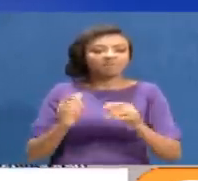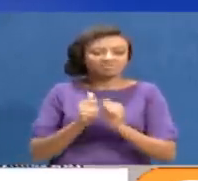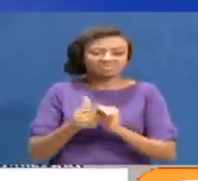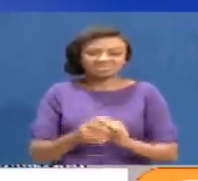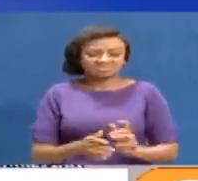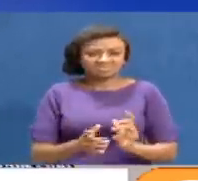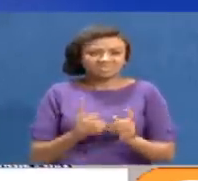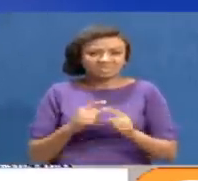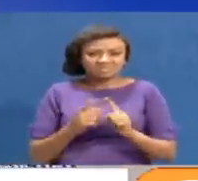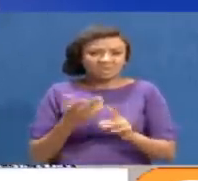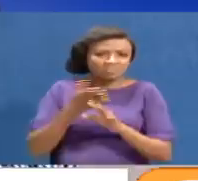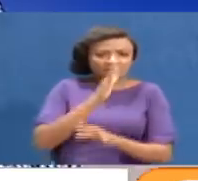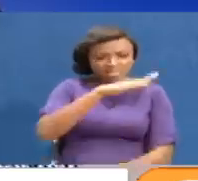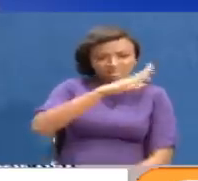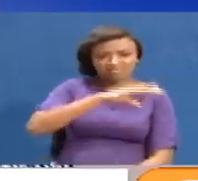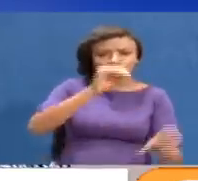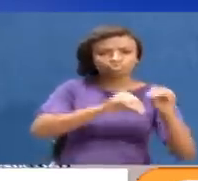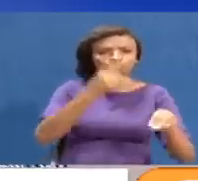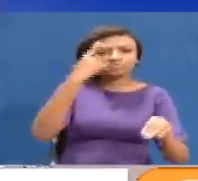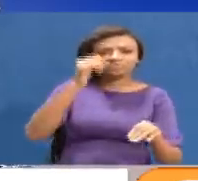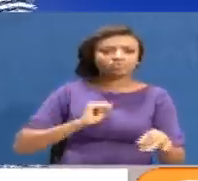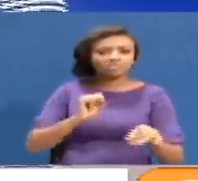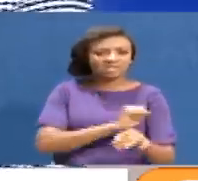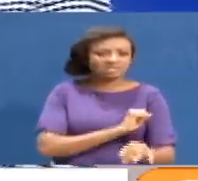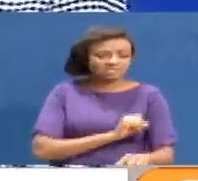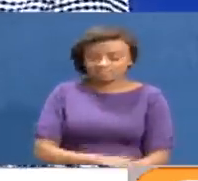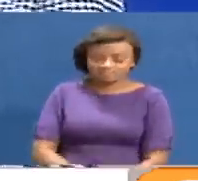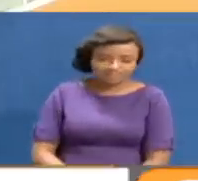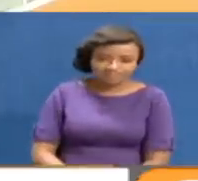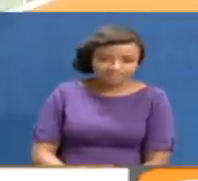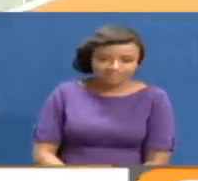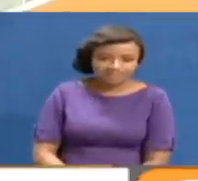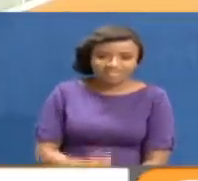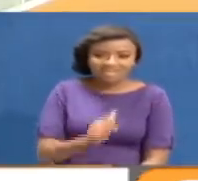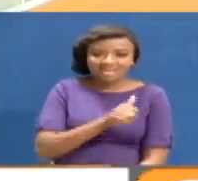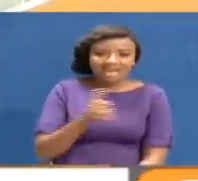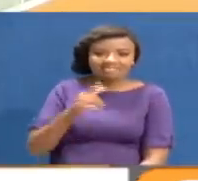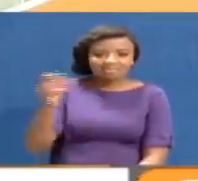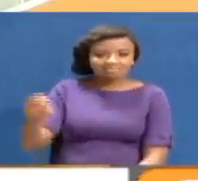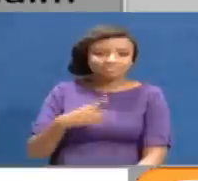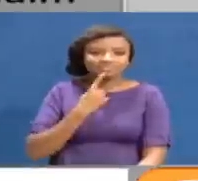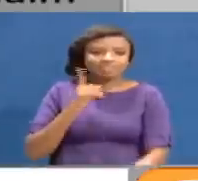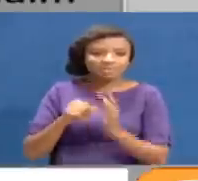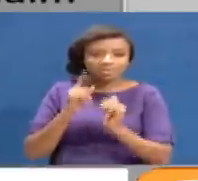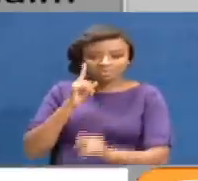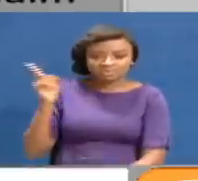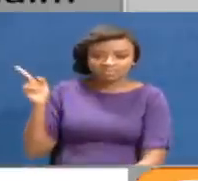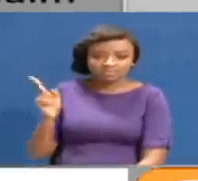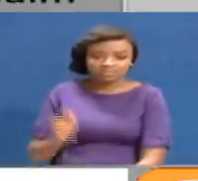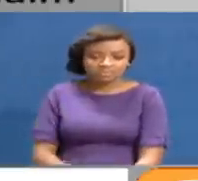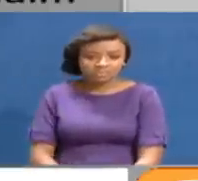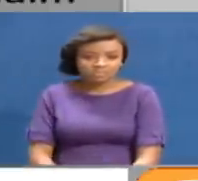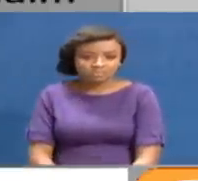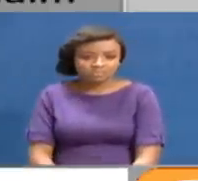passed. Yeah. Can you now go back in the afternoon to elect female senators? Yeah. Mogire Ernest says, Mr. Kimunya seems to suggest